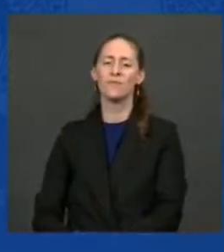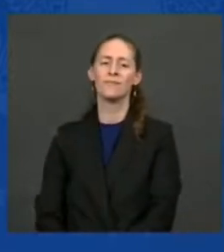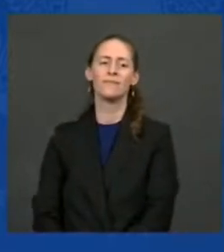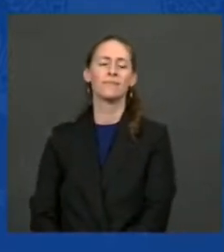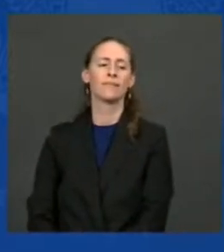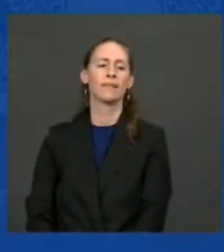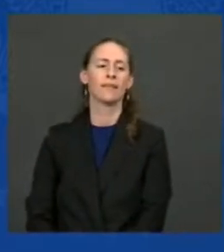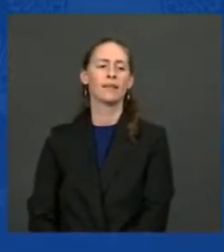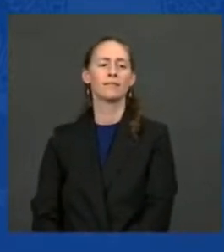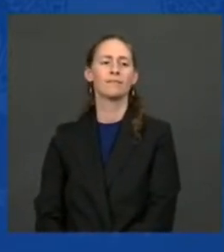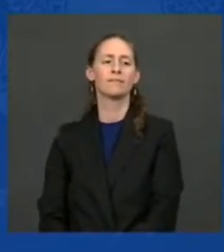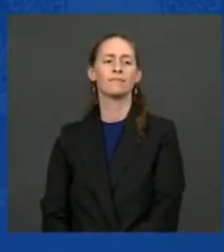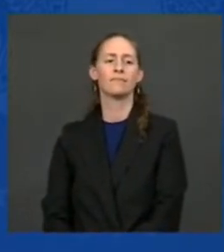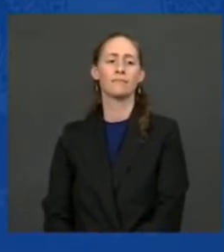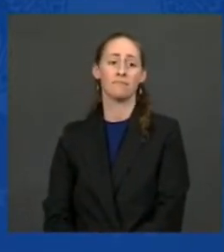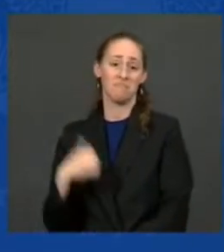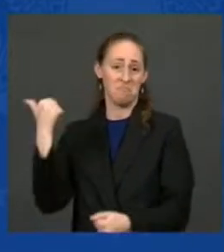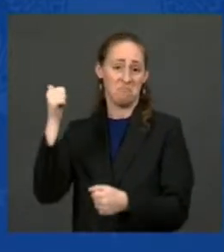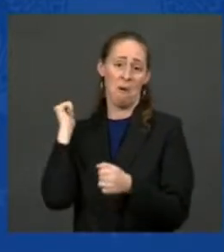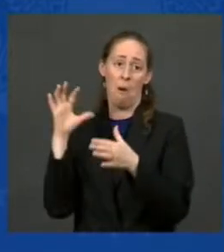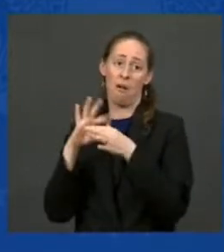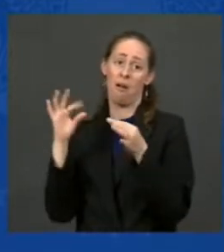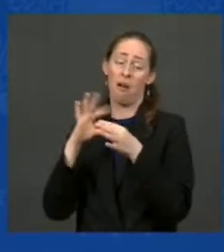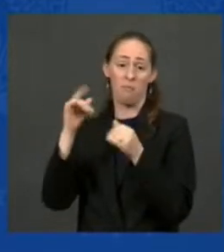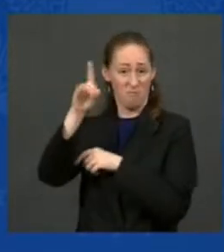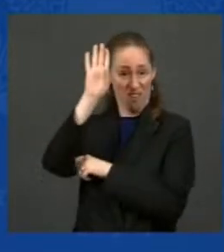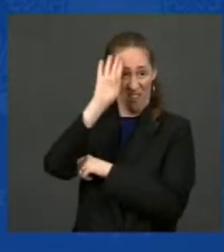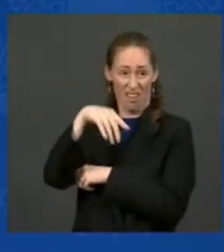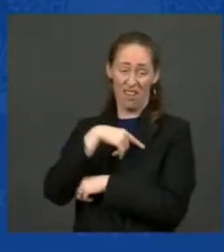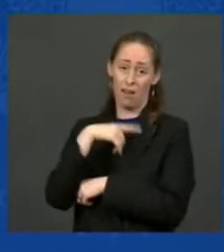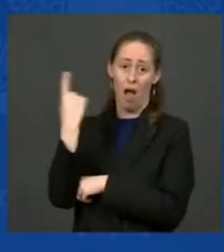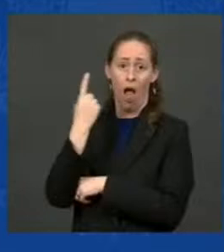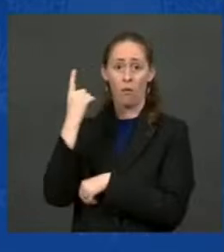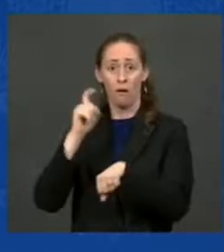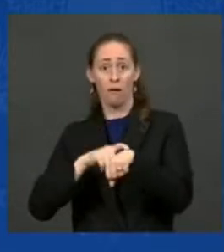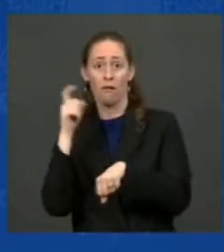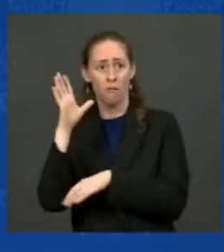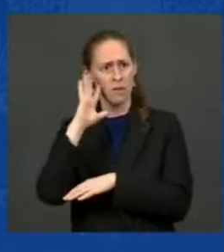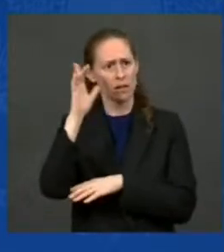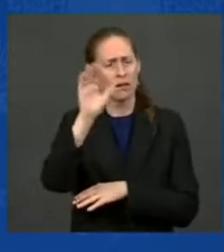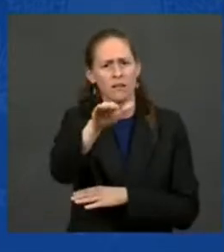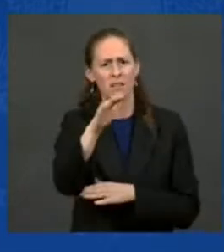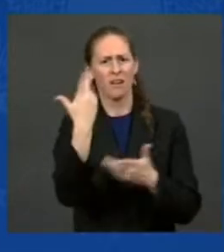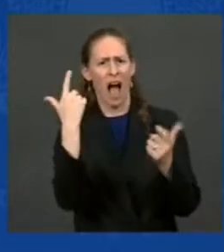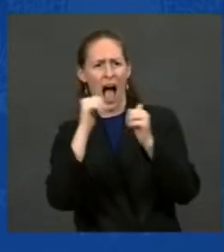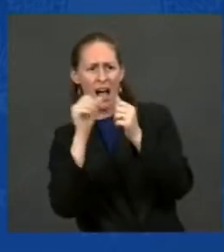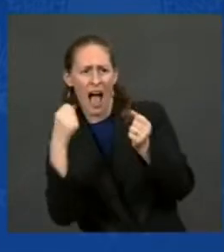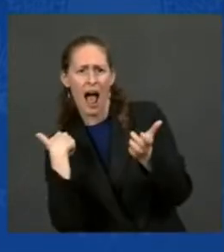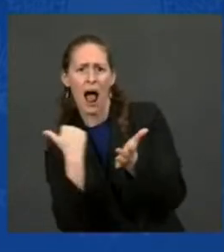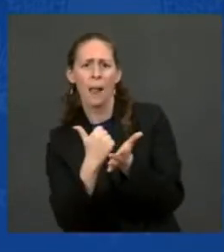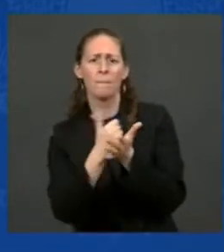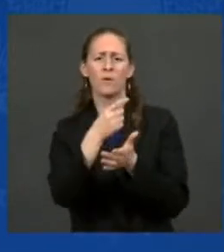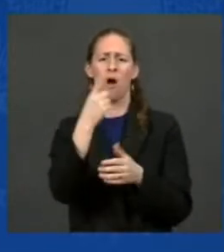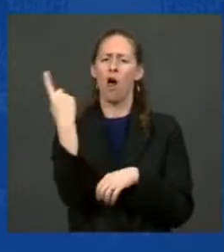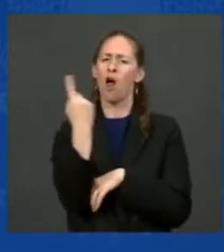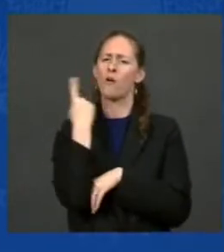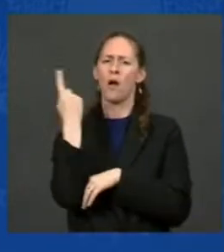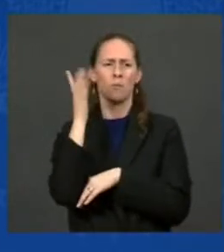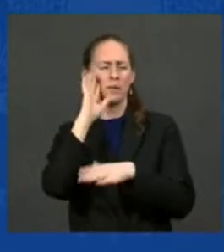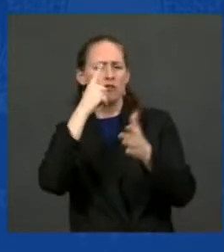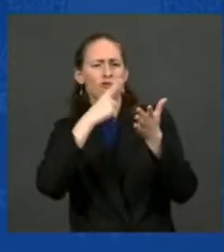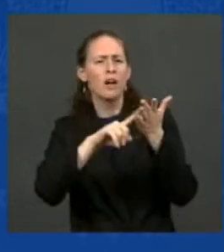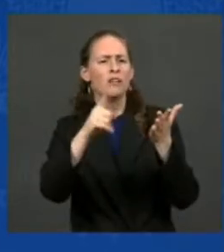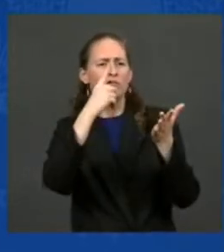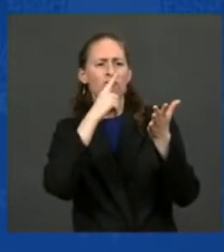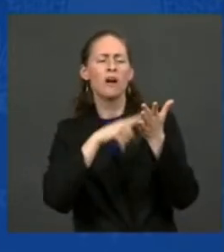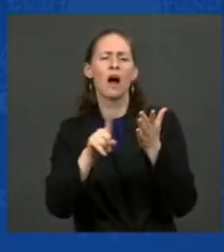will not tell you, but she's the first person I called to ask for her help as to how I should do this. And that put money in the pockets of